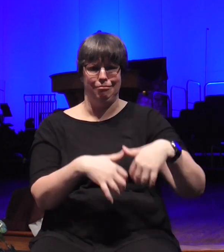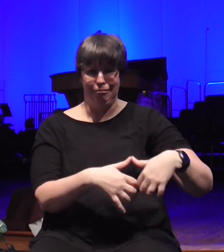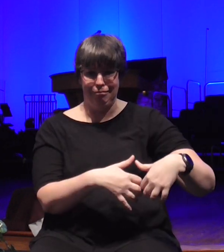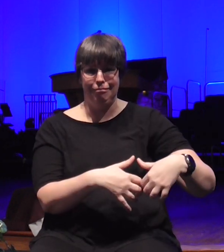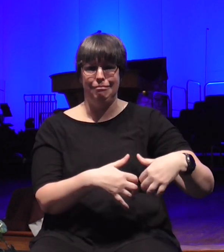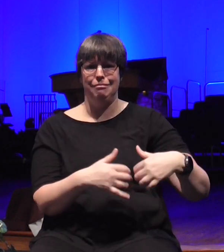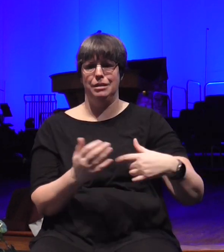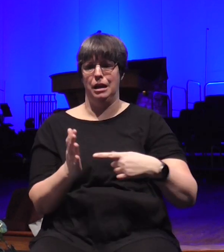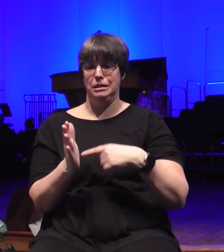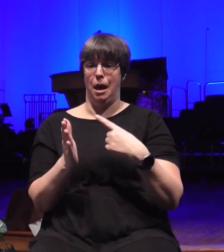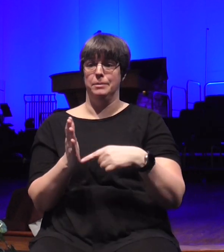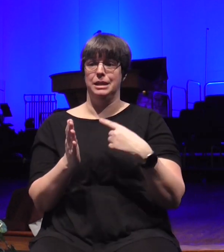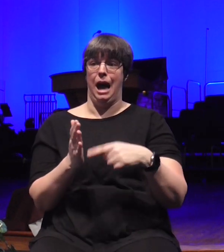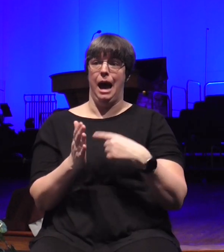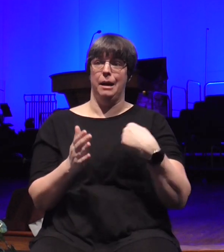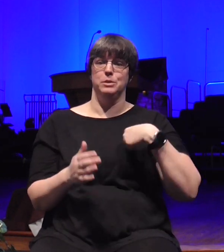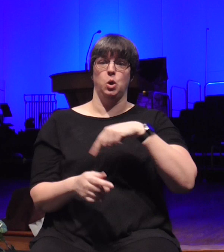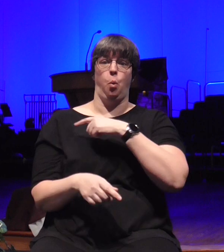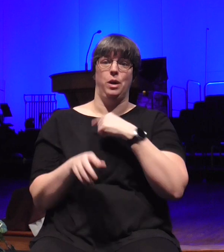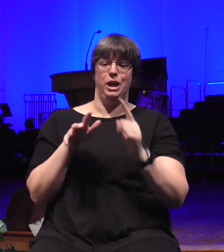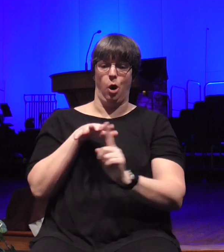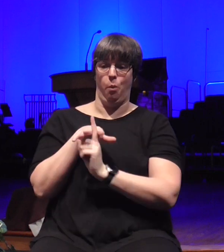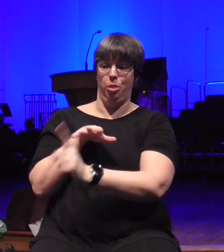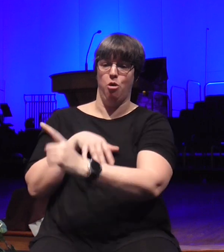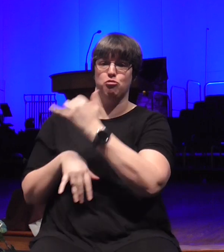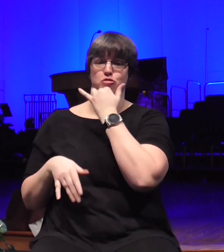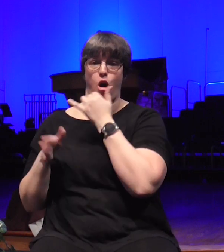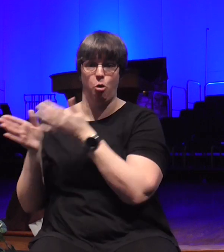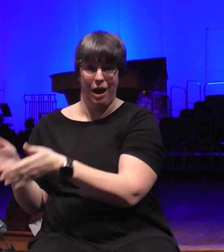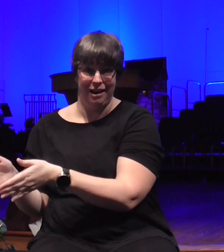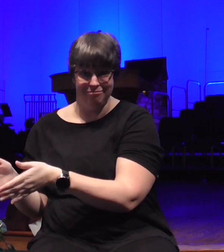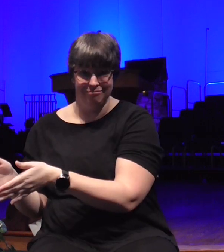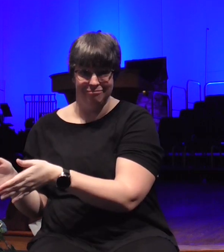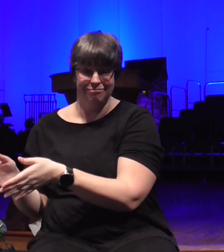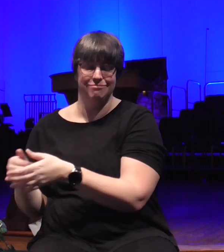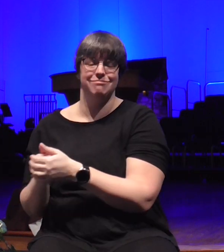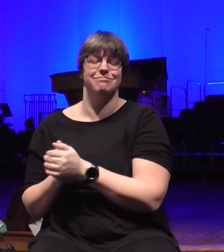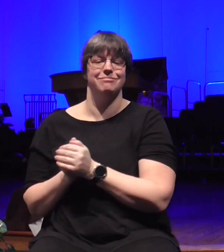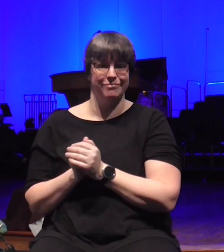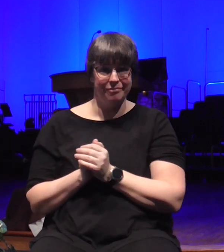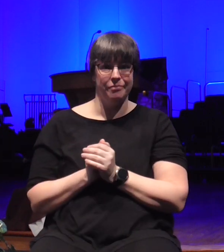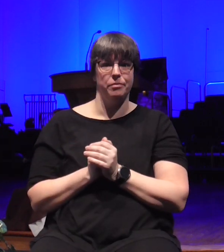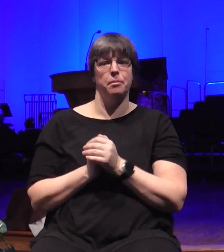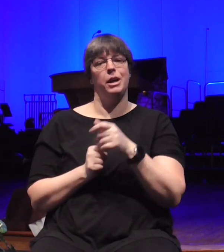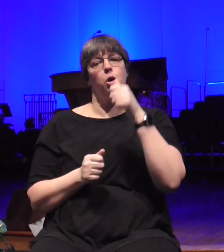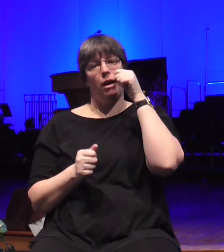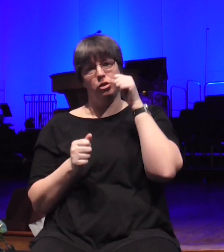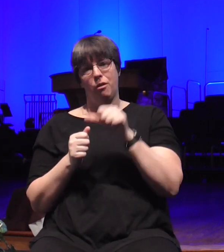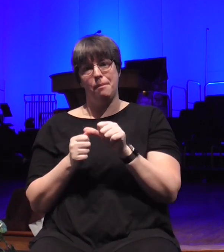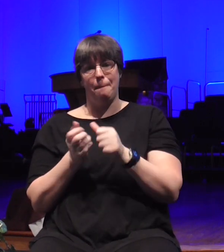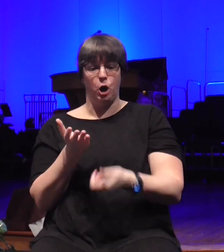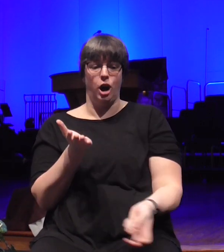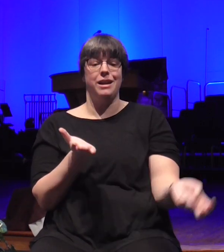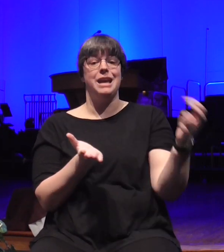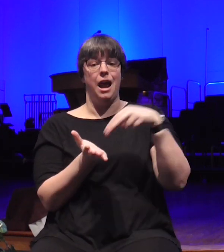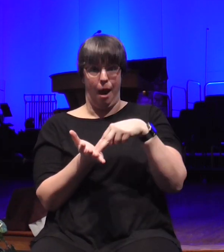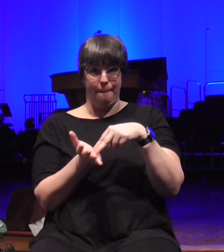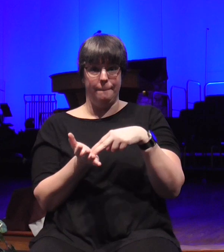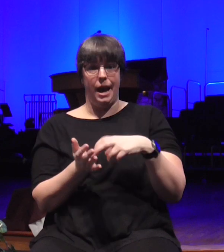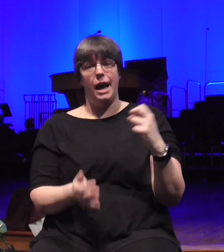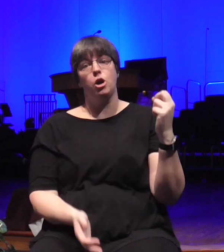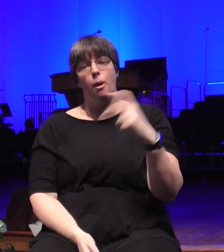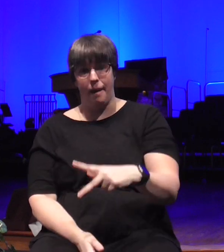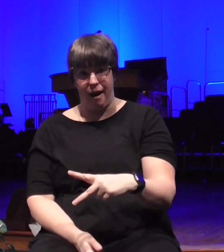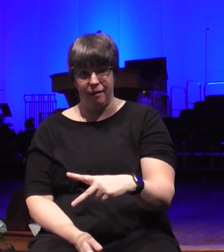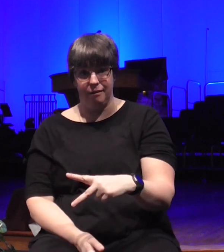we fumble or score a reverse touchdown on some endeavor. We got to remember, get up and go back.